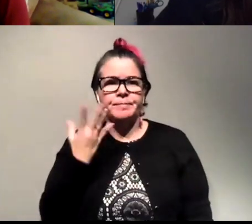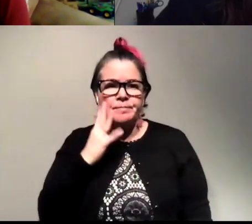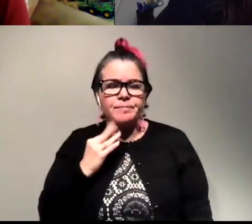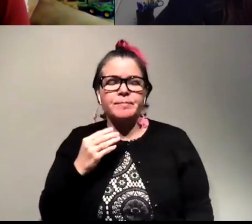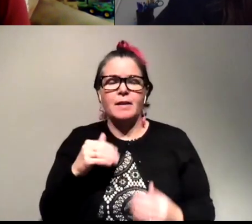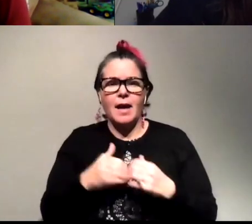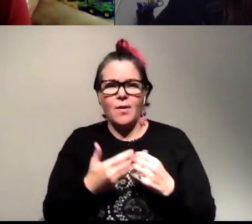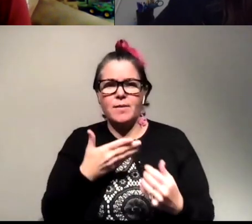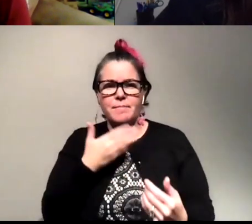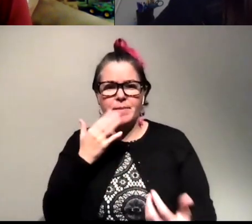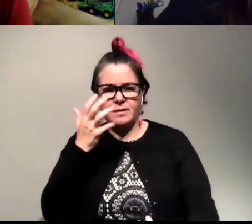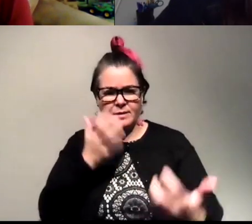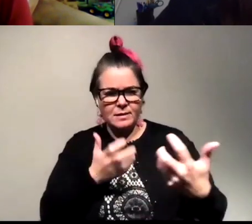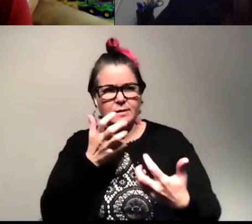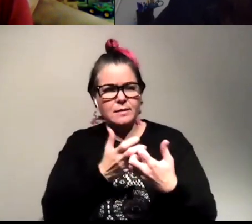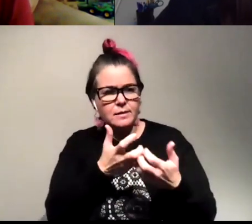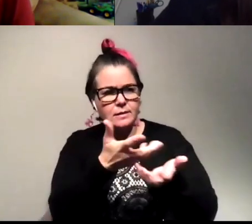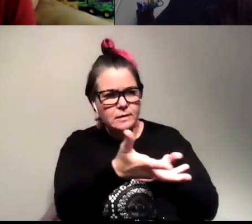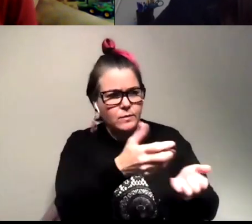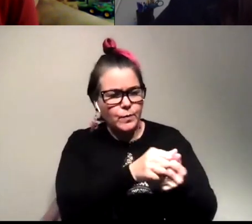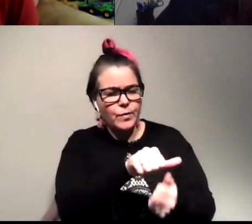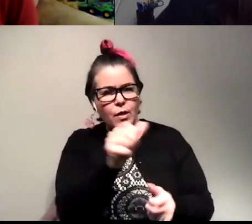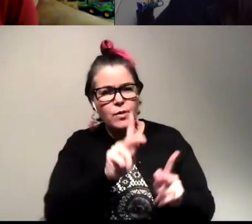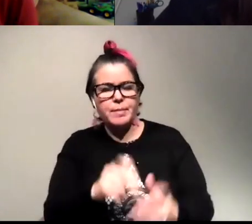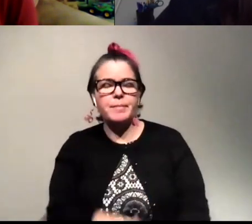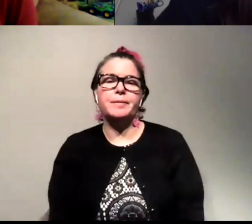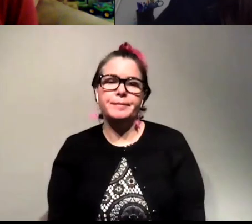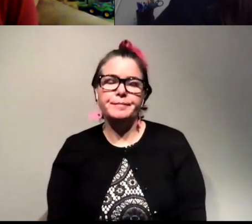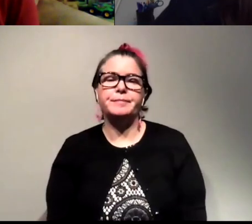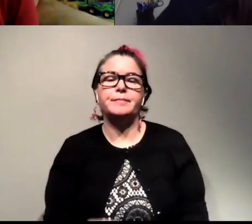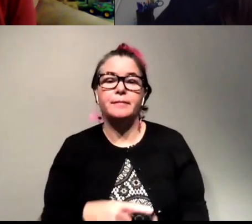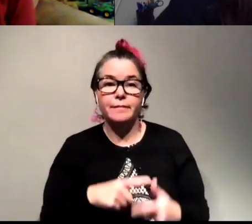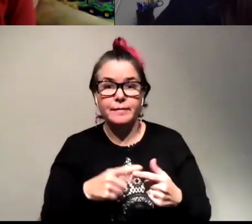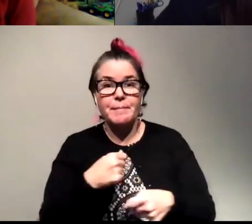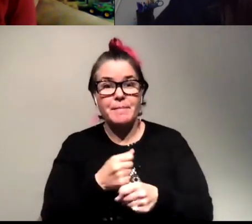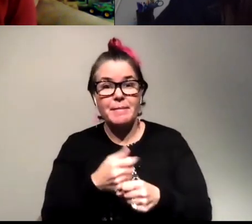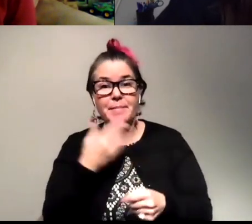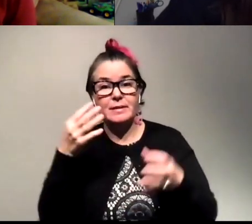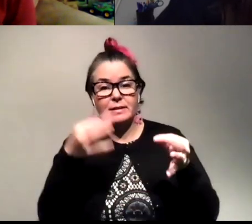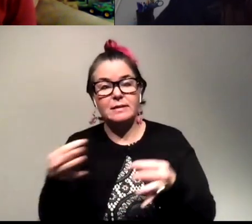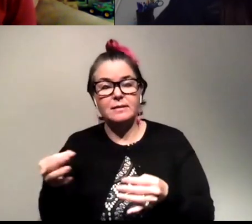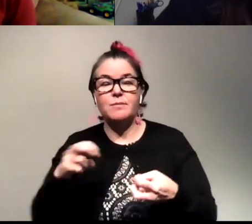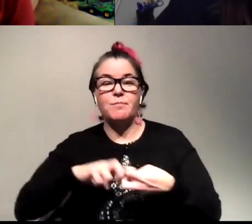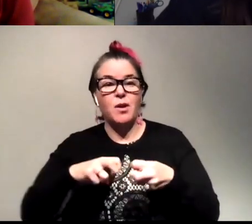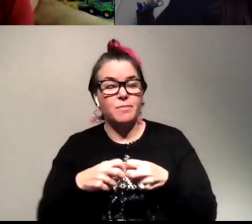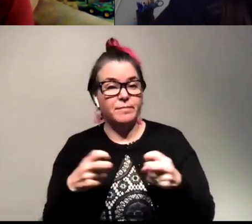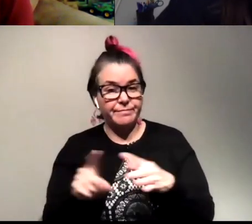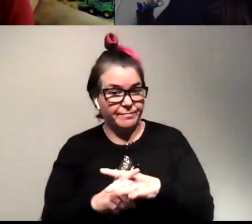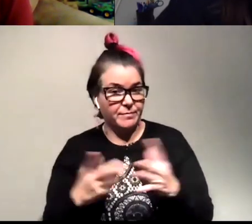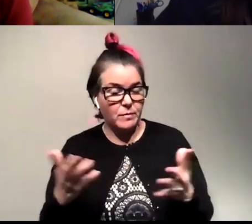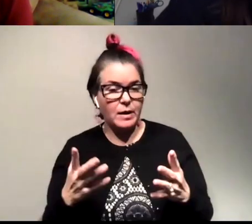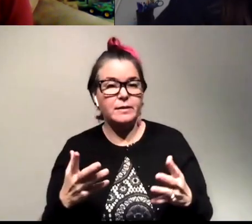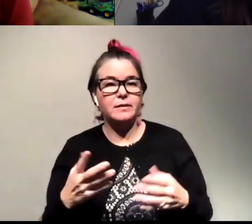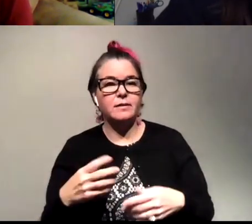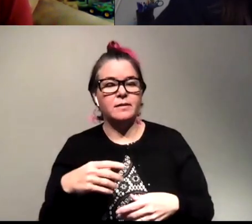best to get along with everybody and how best to make decisions. And then the real problem comes if we have sadness that